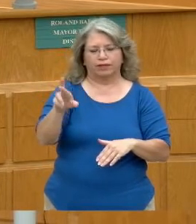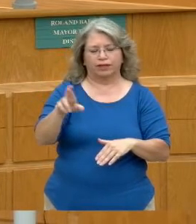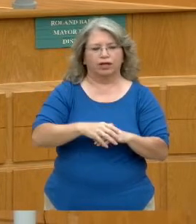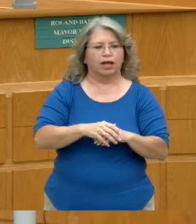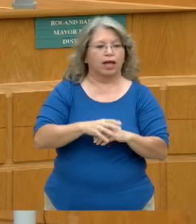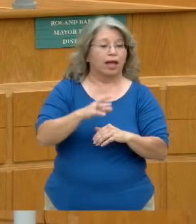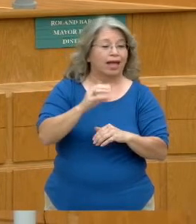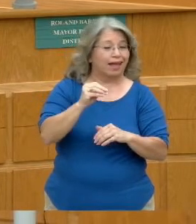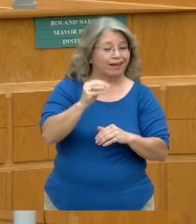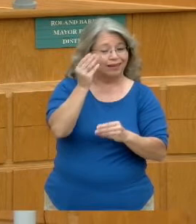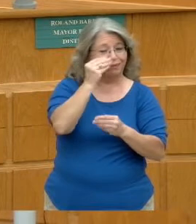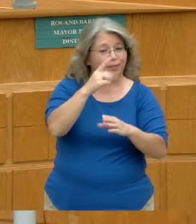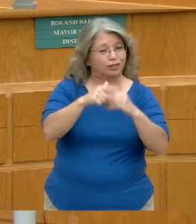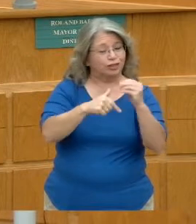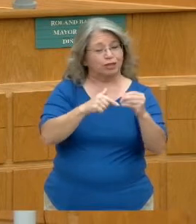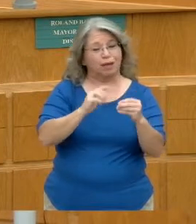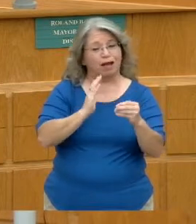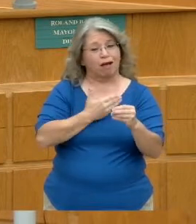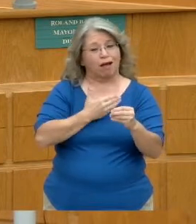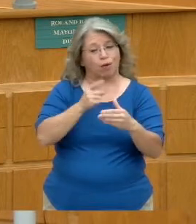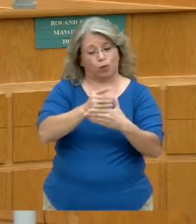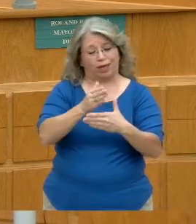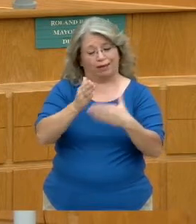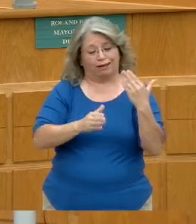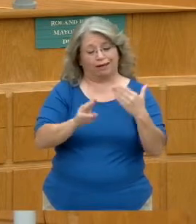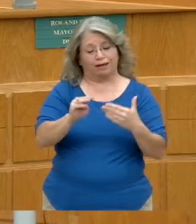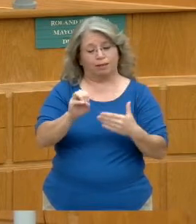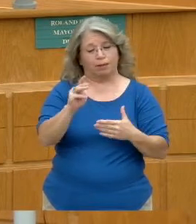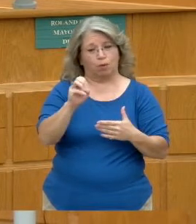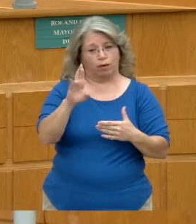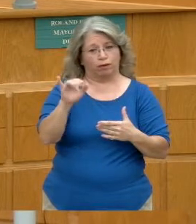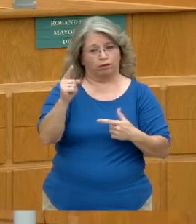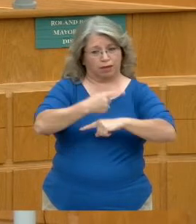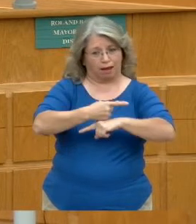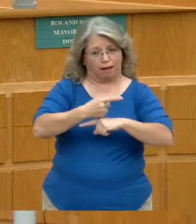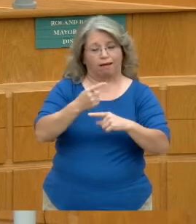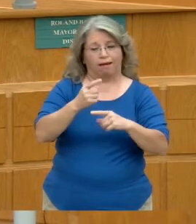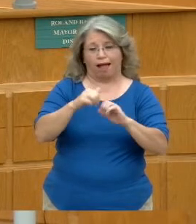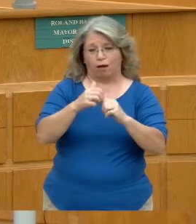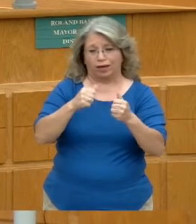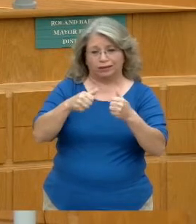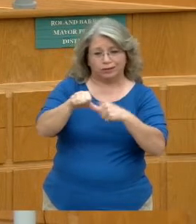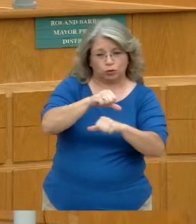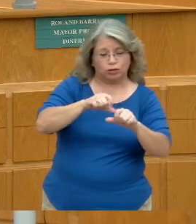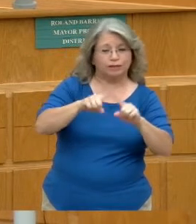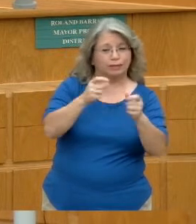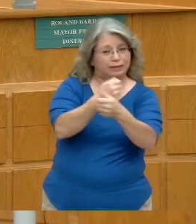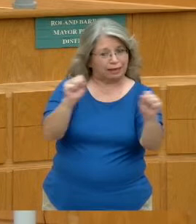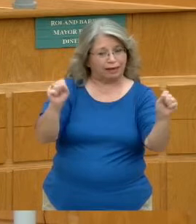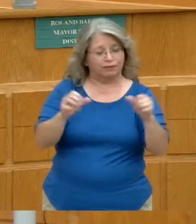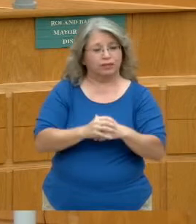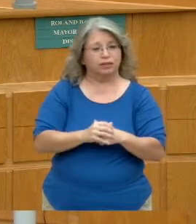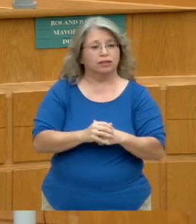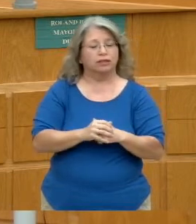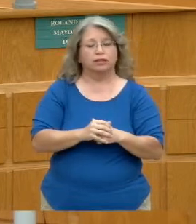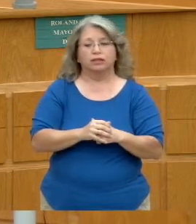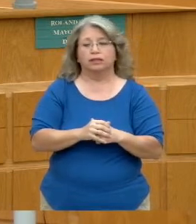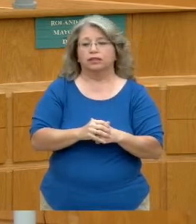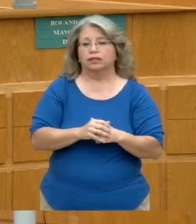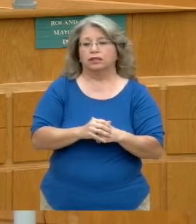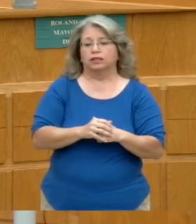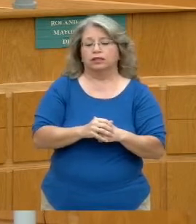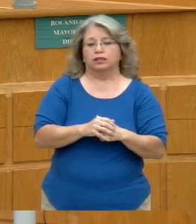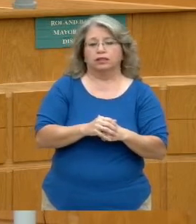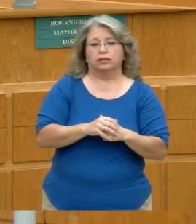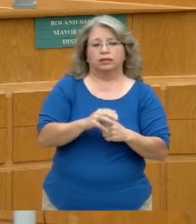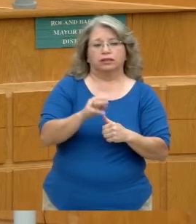especially on our beautiful waterways. The judge is going to talk to us about the ratio of positive to negatives. He's been tracking that, and it's a